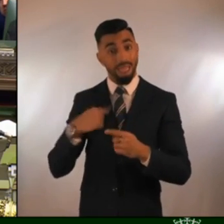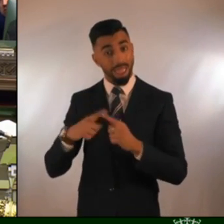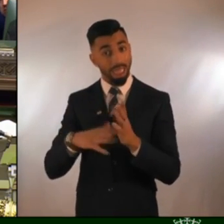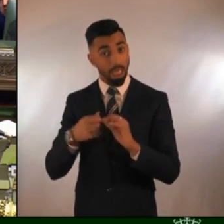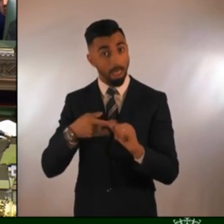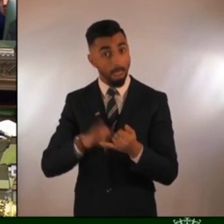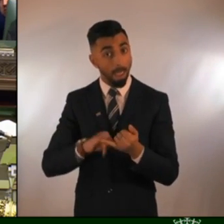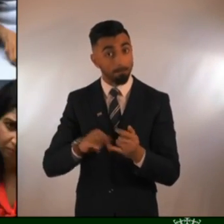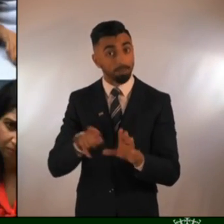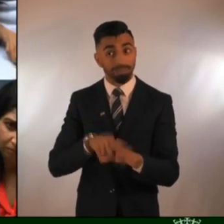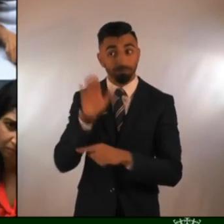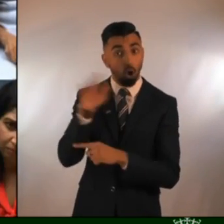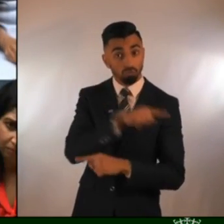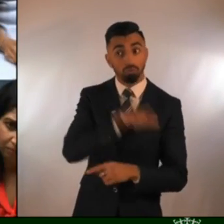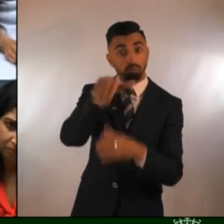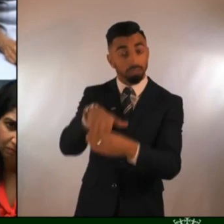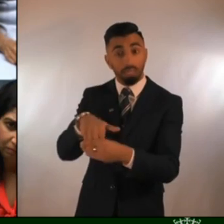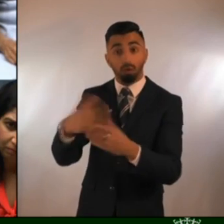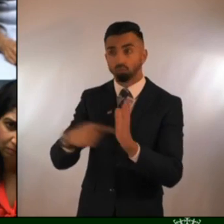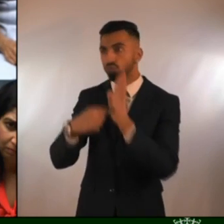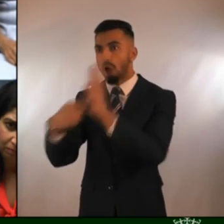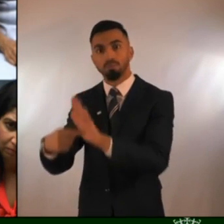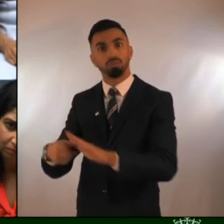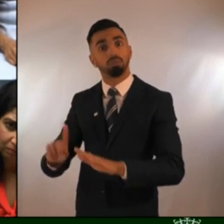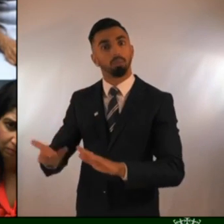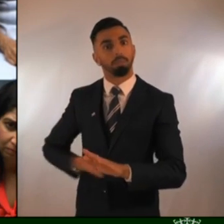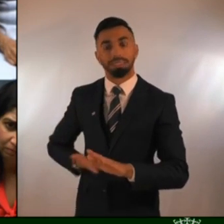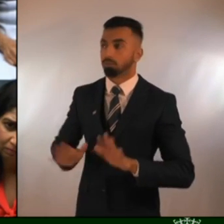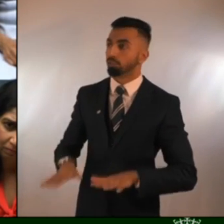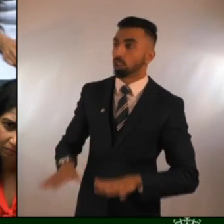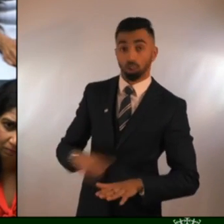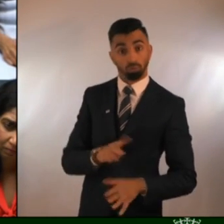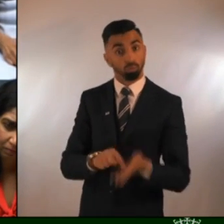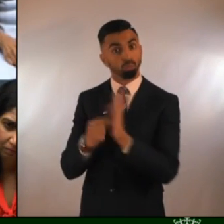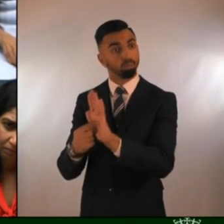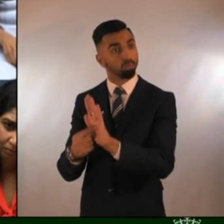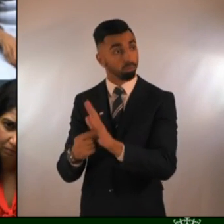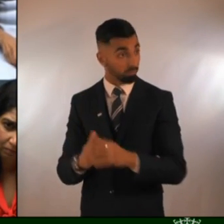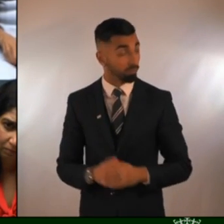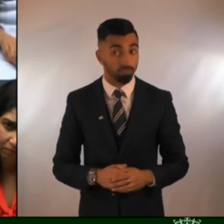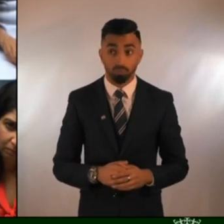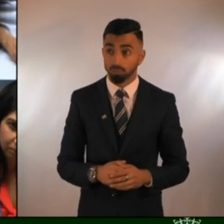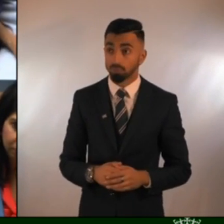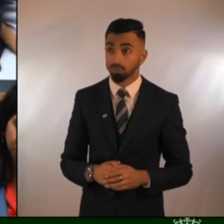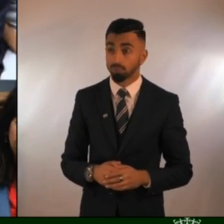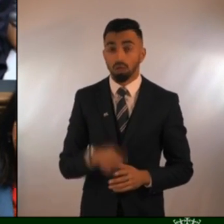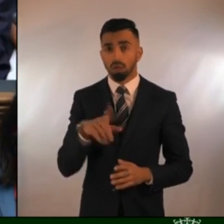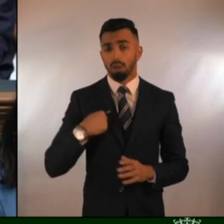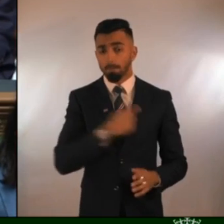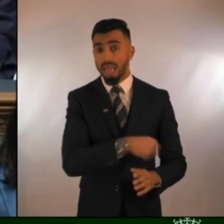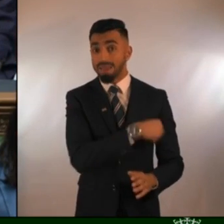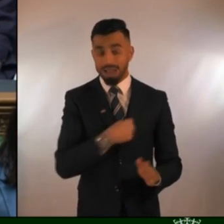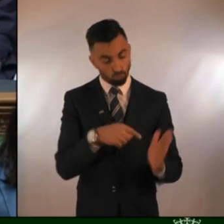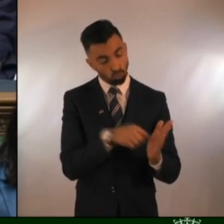need a fair tax system. We were elected on a manifesto that promised to review and reform entrepreneurs' relief. I've